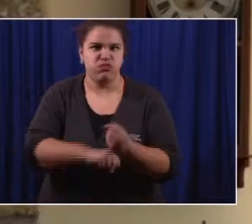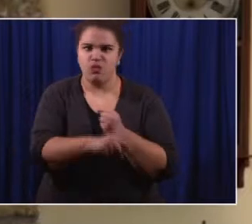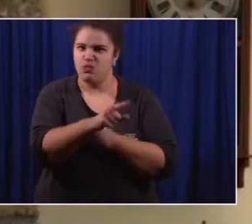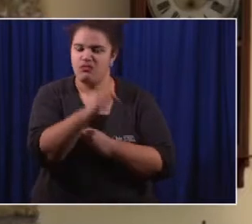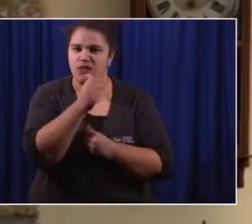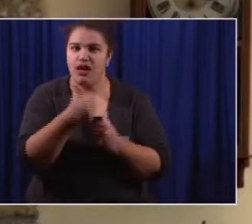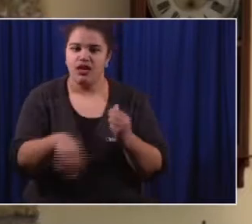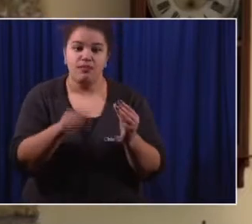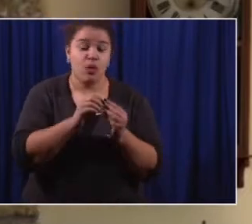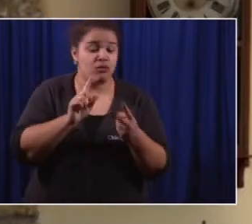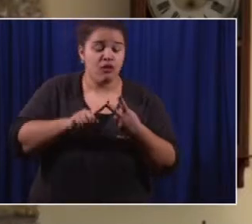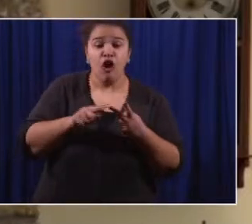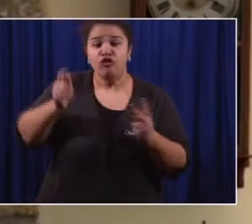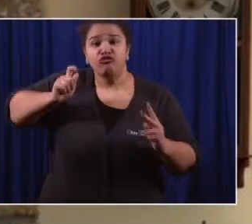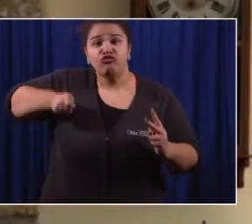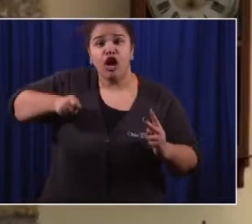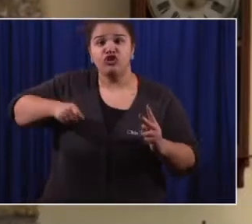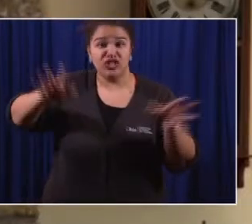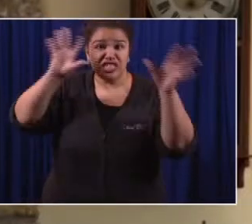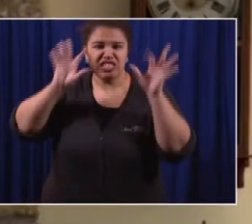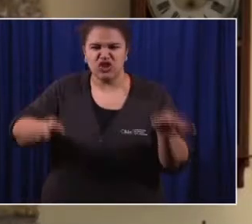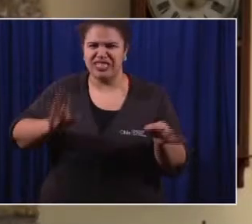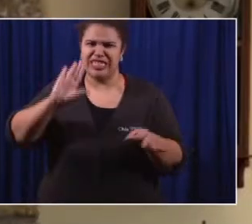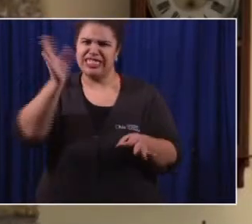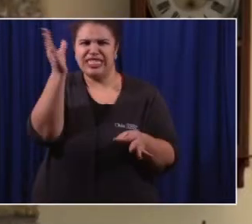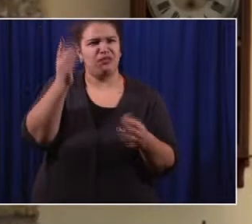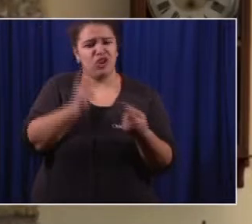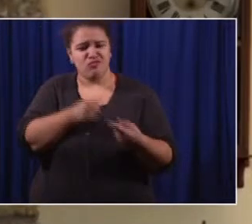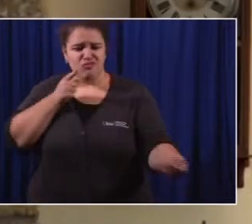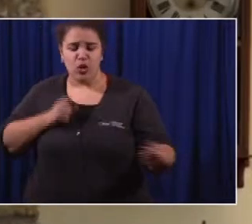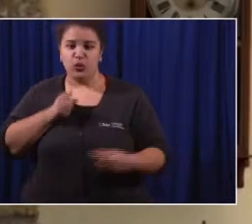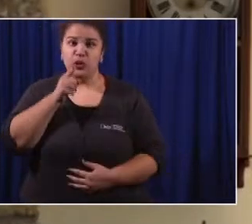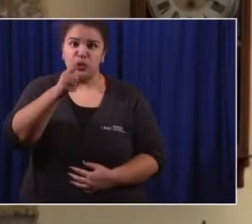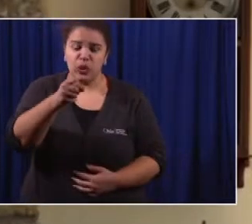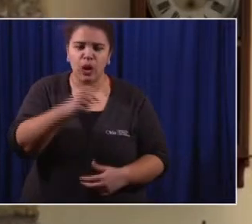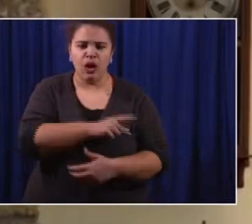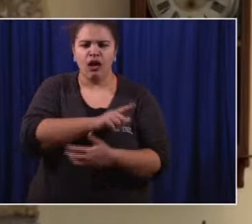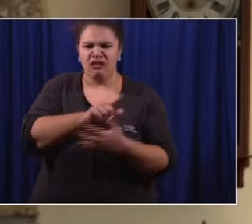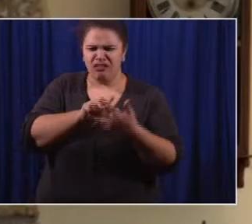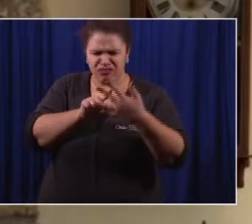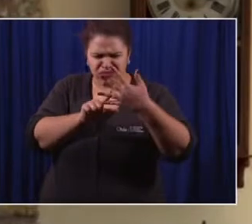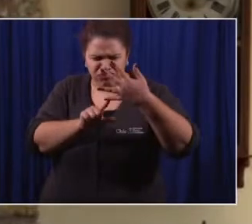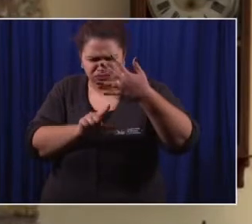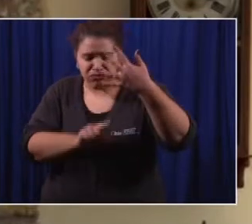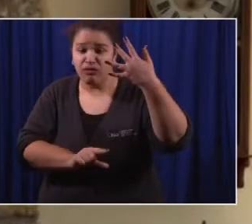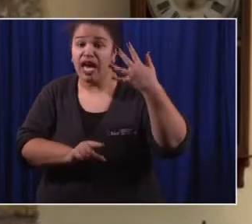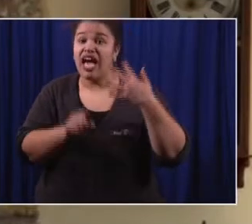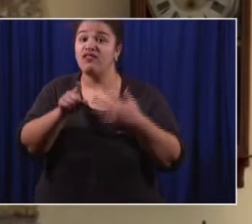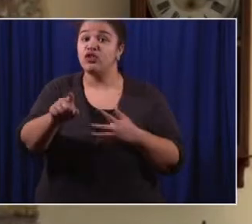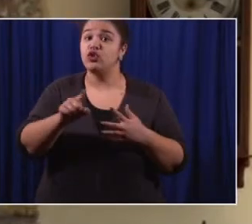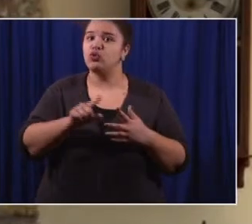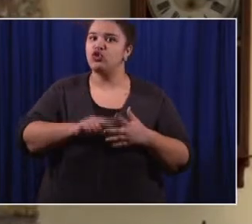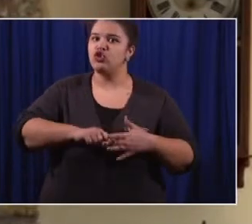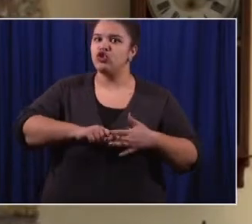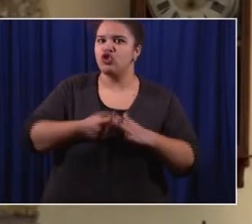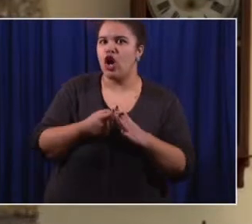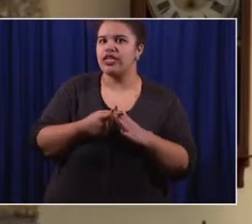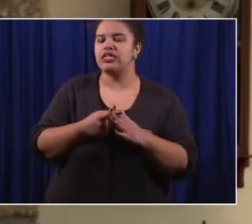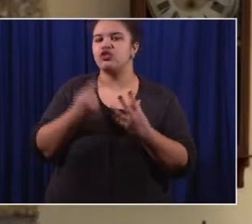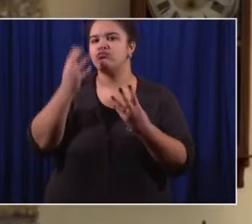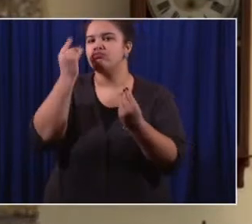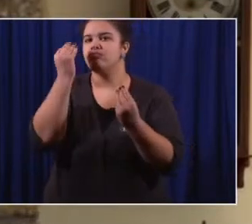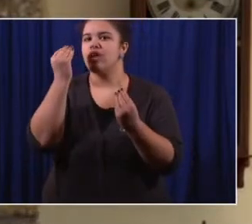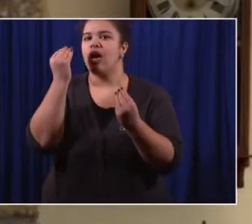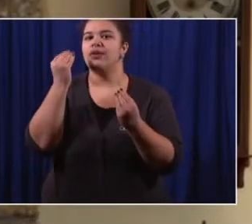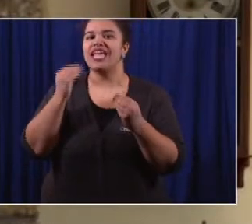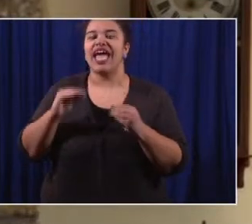seeks to strike down the state of emergency. As in any war, have you begun to define an exit strategy? Because you continue to say that Ohio's open,